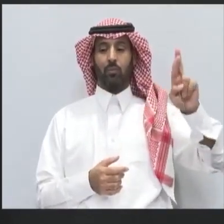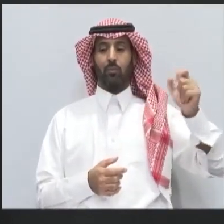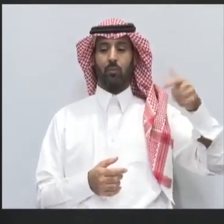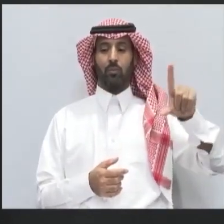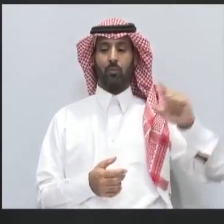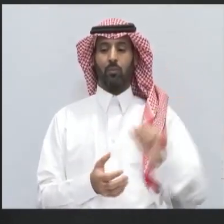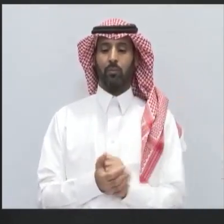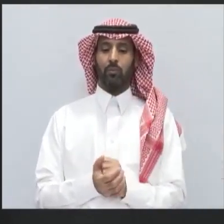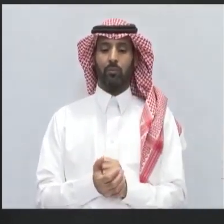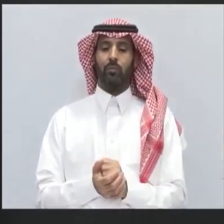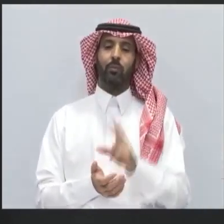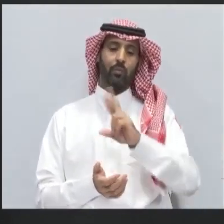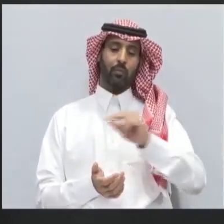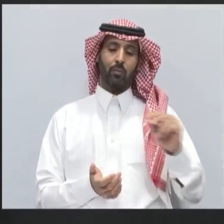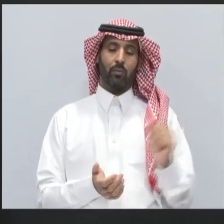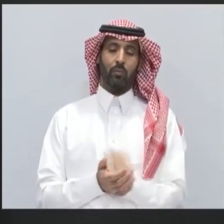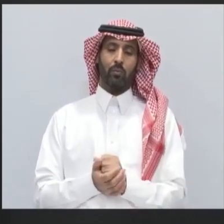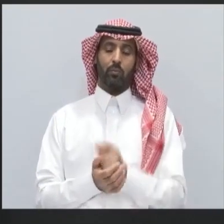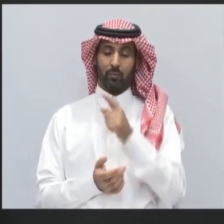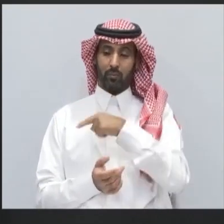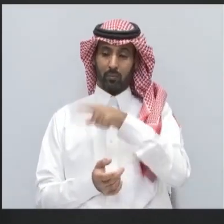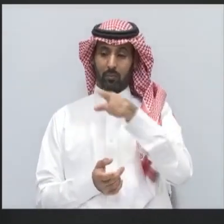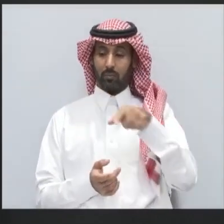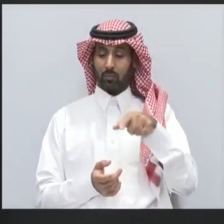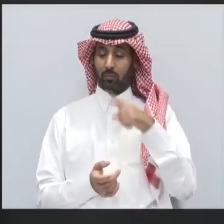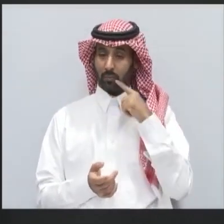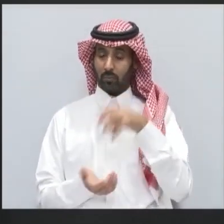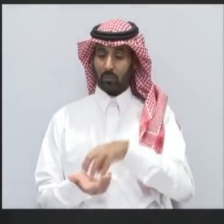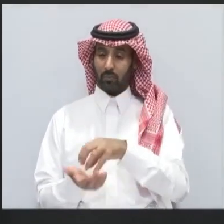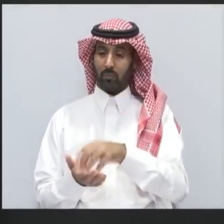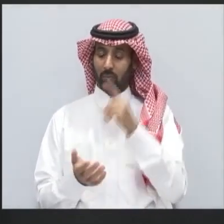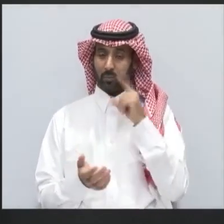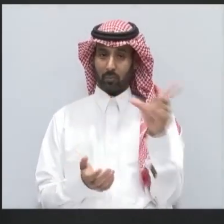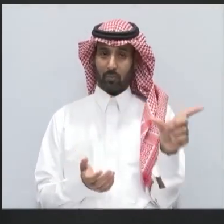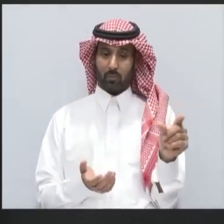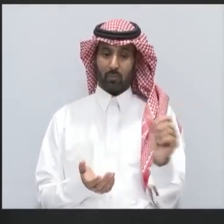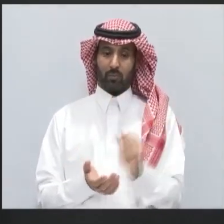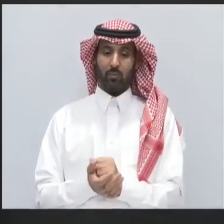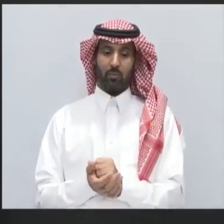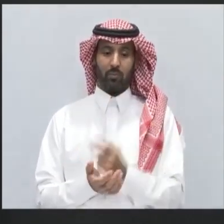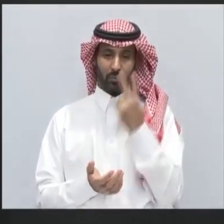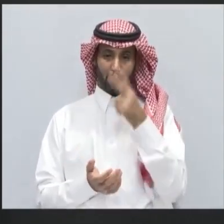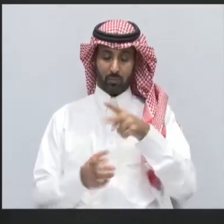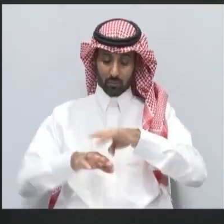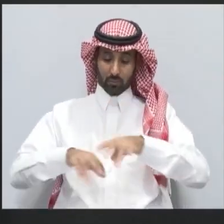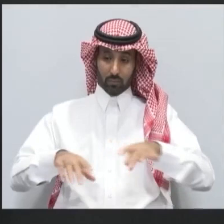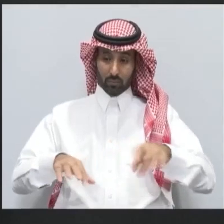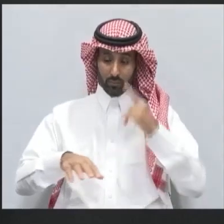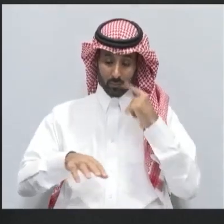C-T-R-L. This is the same thing. Corner, control, the way you shorten the word. If you check your keyboard